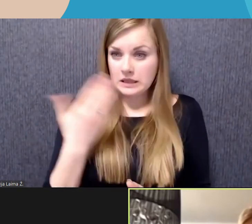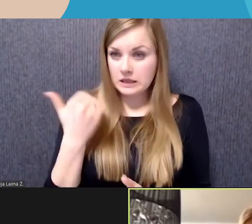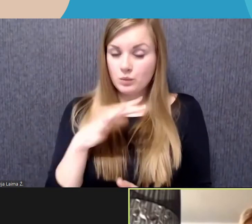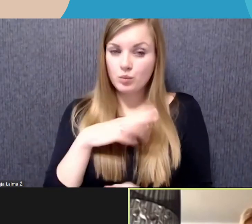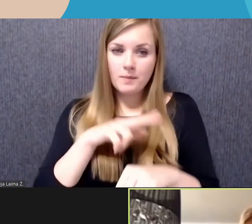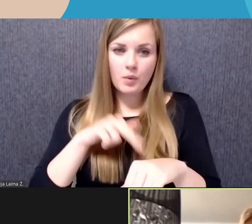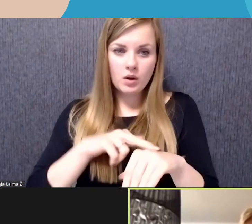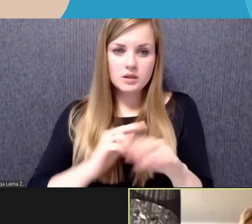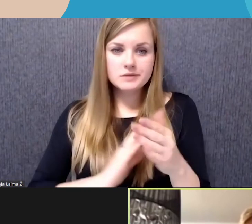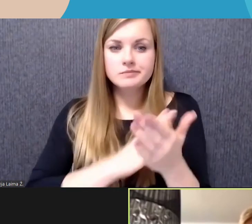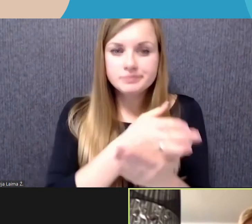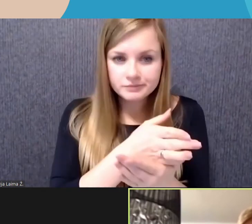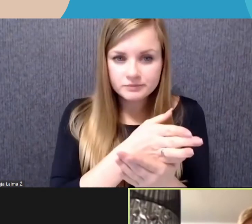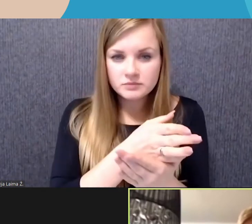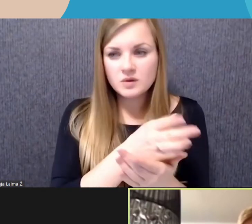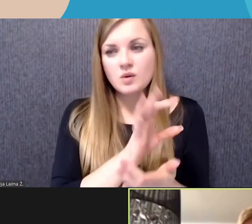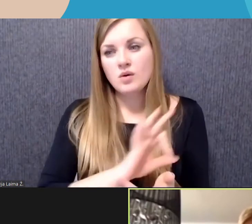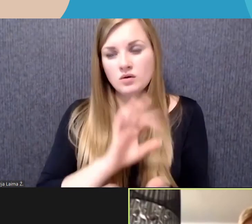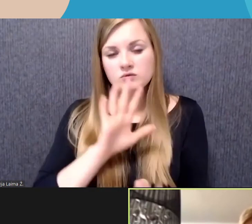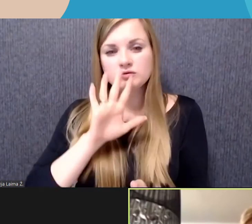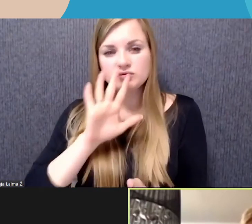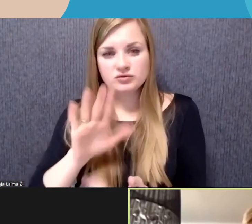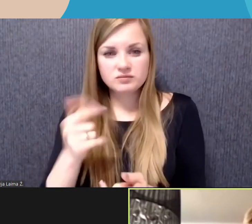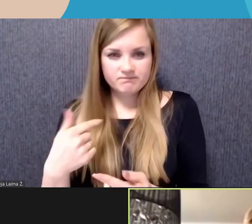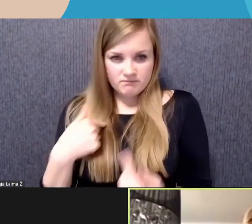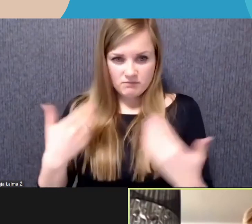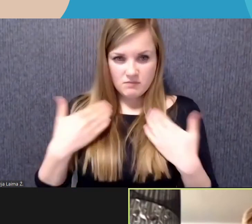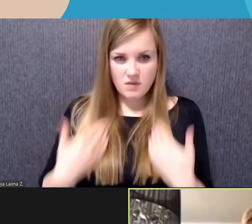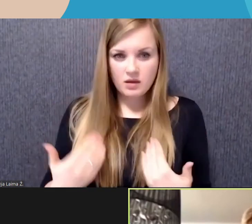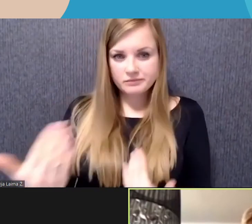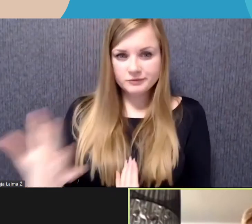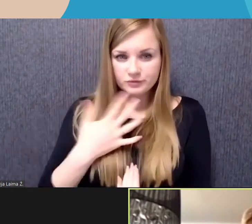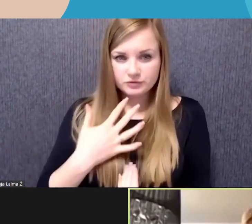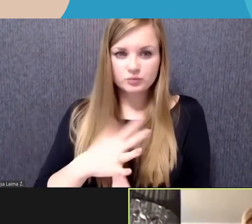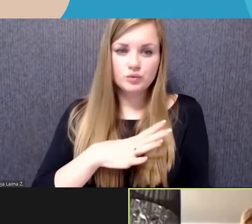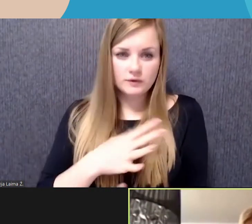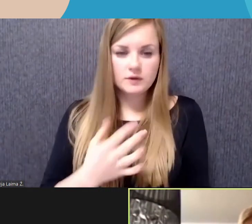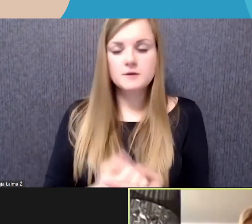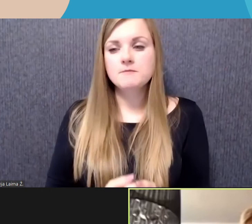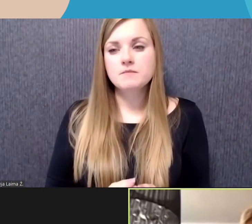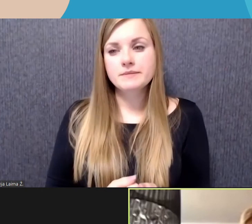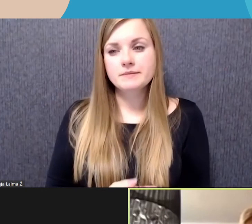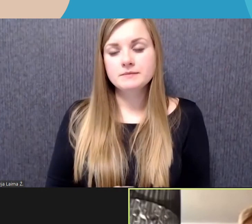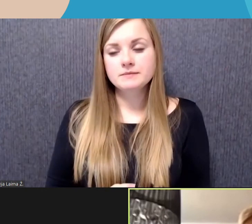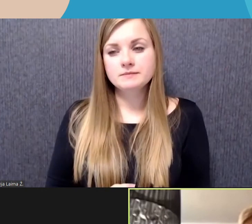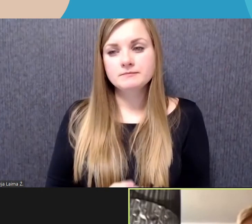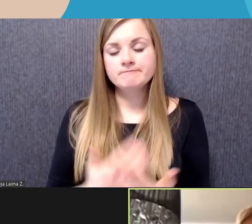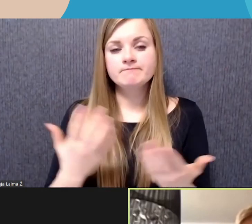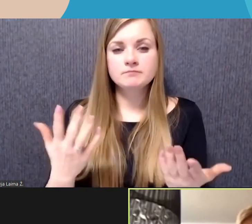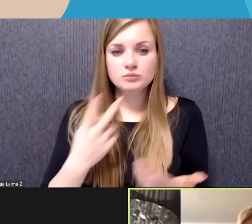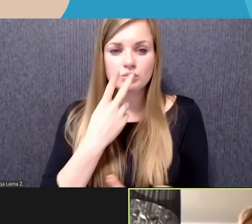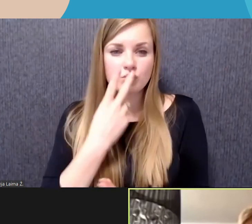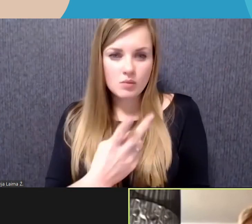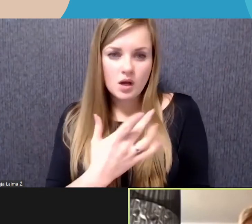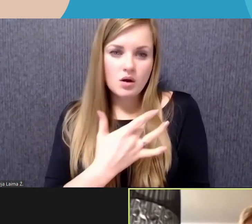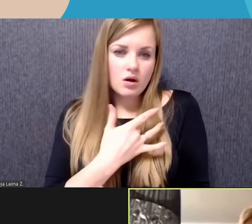similar trends in Lithuania. Quite recently, I reported